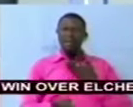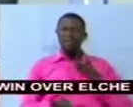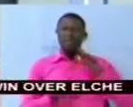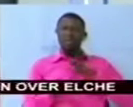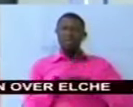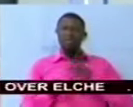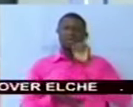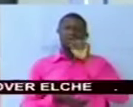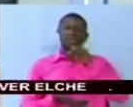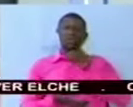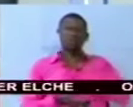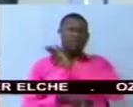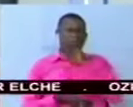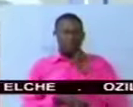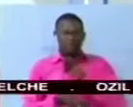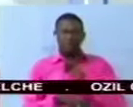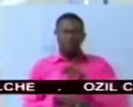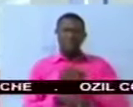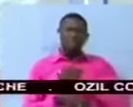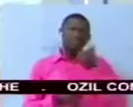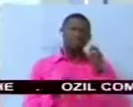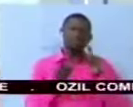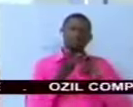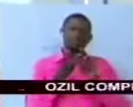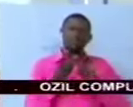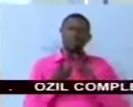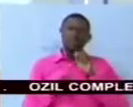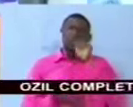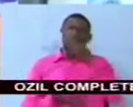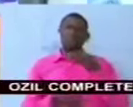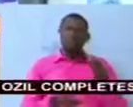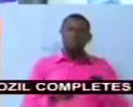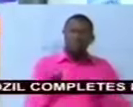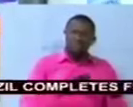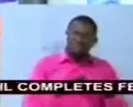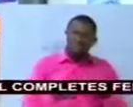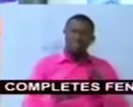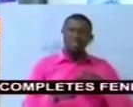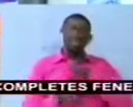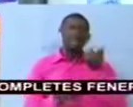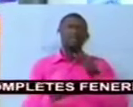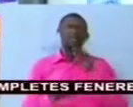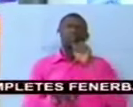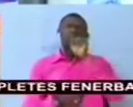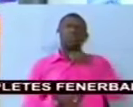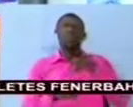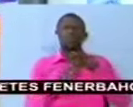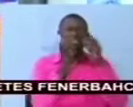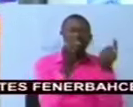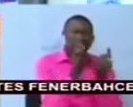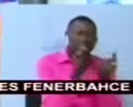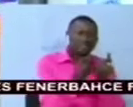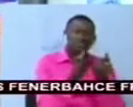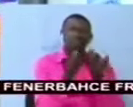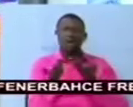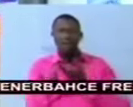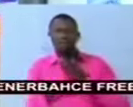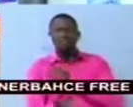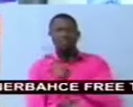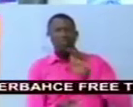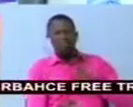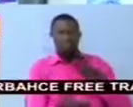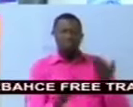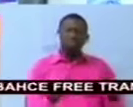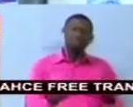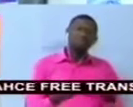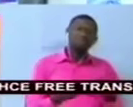and your properties. Legi nak pour jéxal rek ñu wax xam tuuma gogu ak mbugal bobu la xamné mo la dal yépp lan